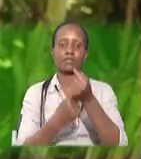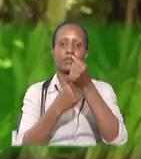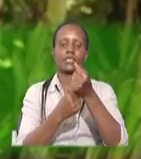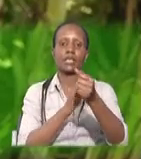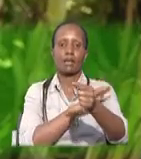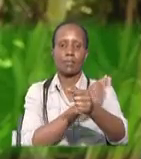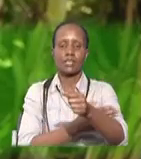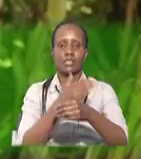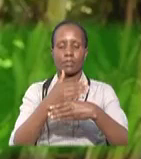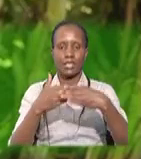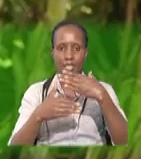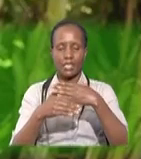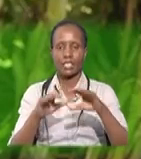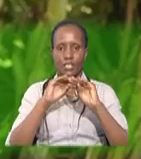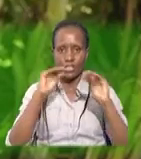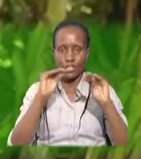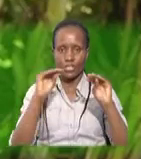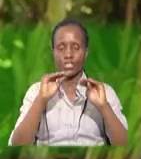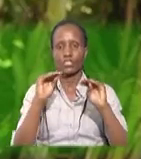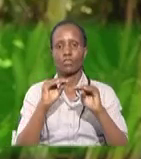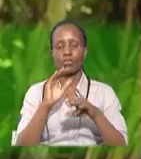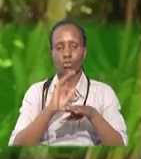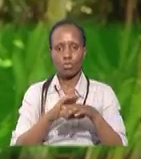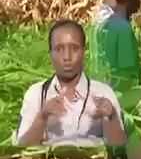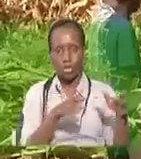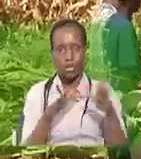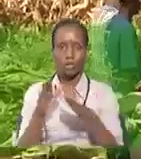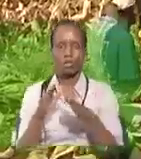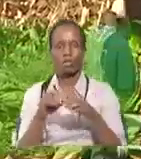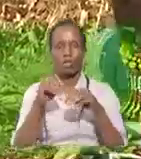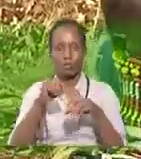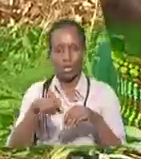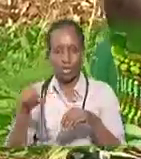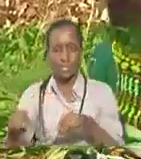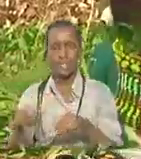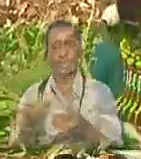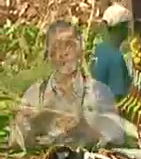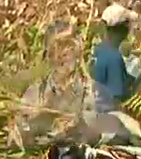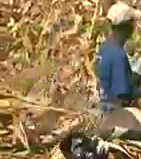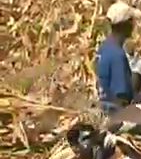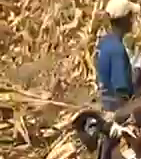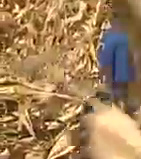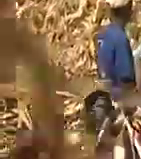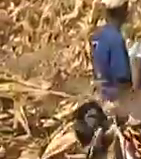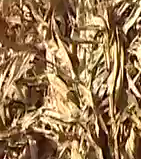in capacity building, sensitizing them on crop husbandry practices in the Turkana region.